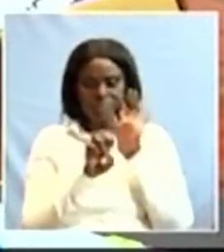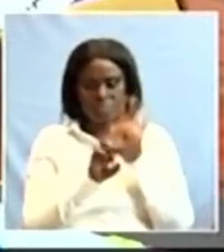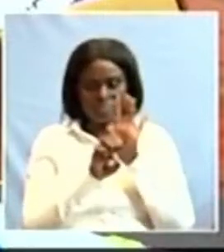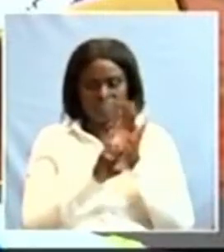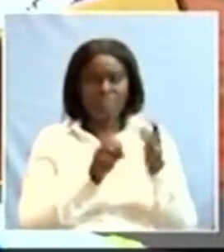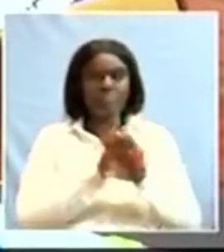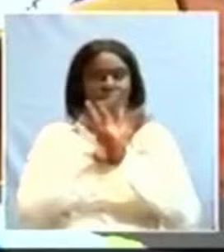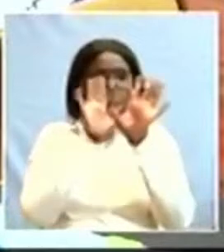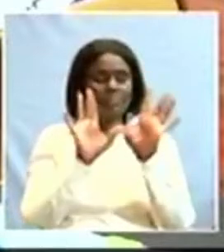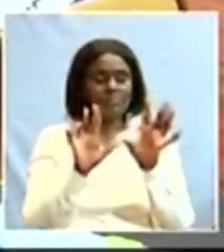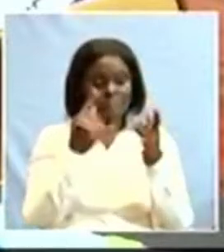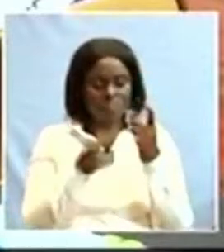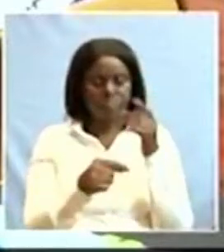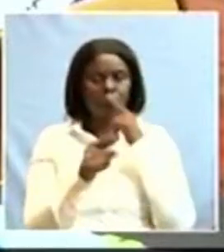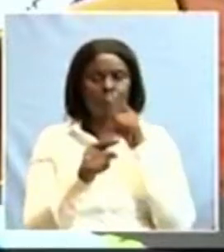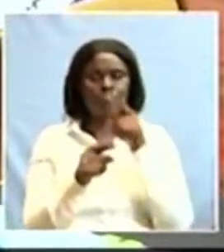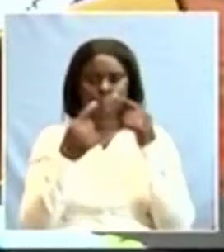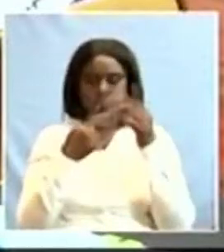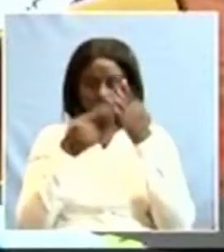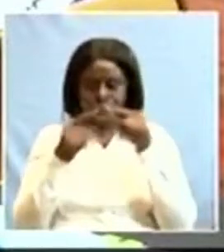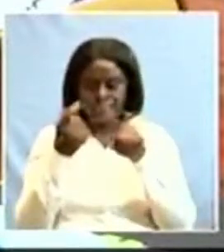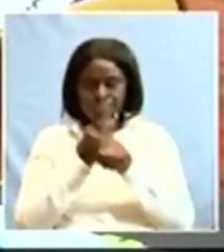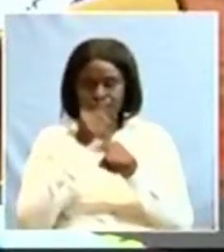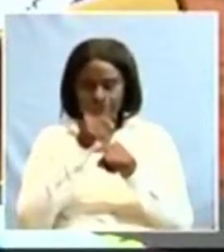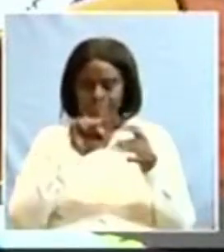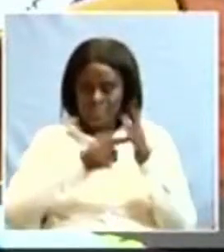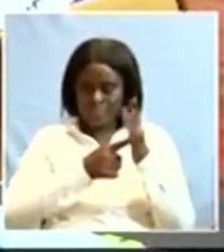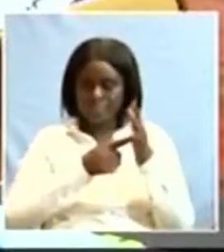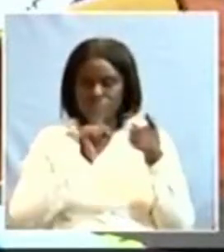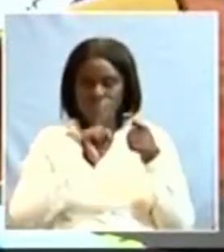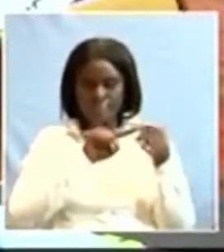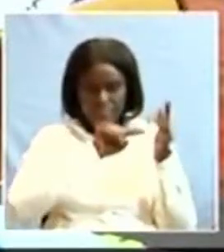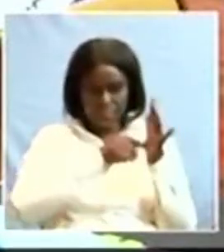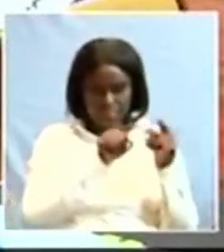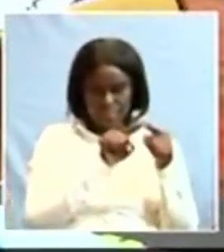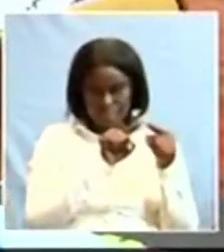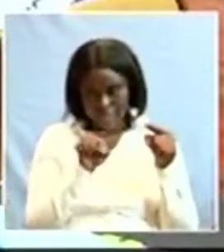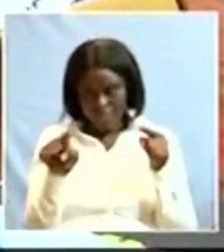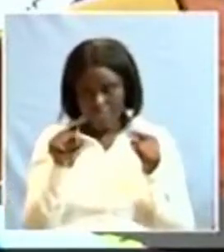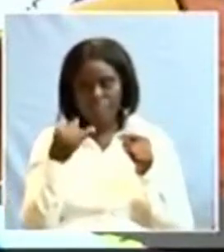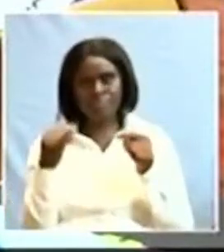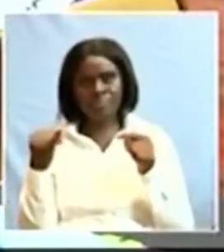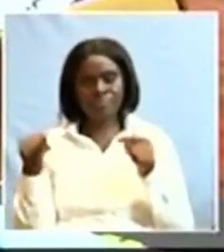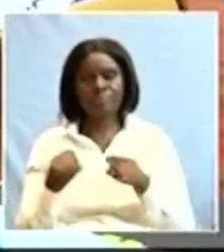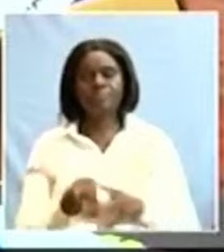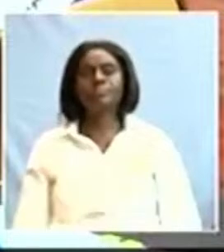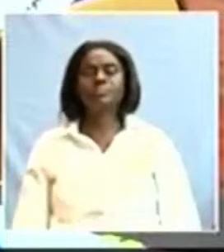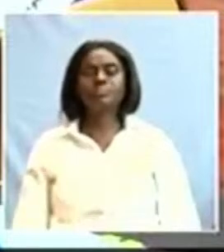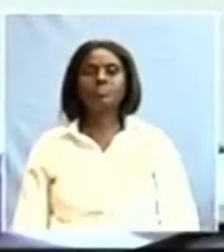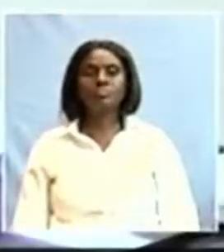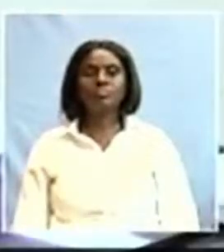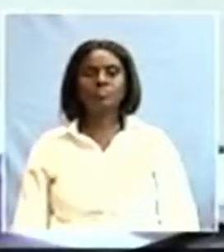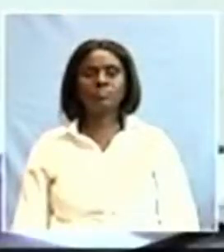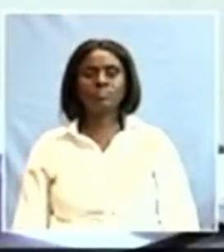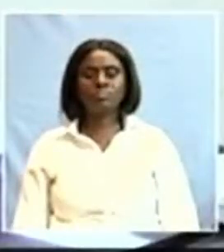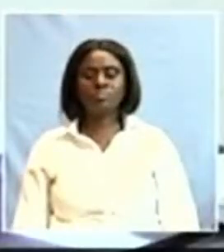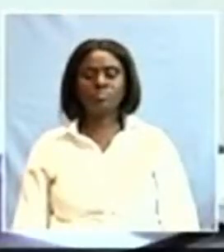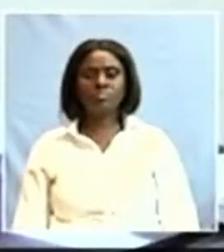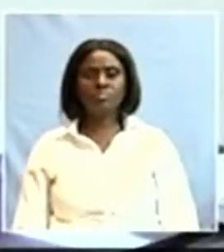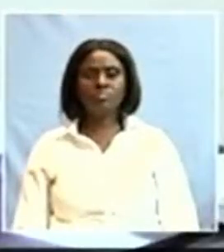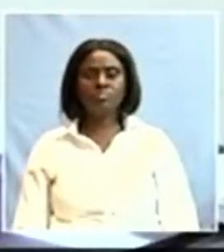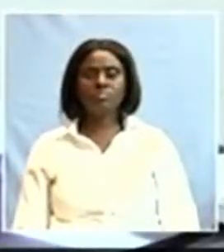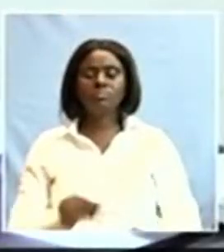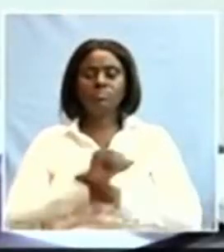correctly what really happened to come from this point to this issue. The issue, we understand, CS, you have explained